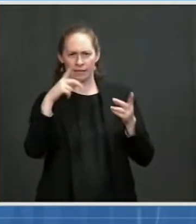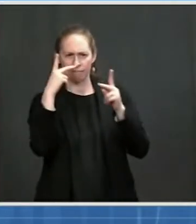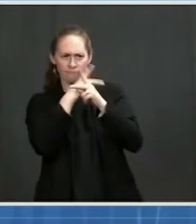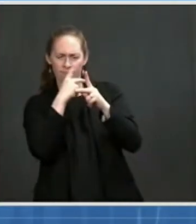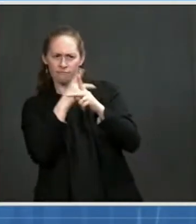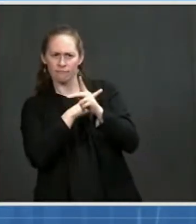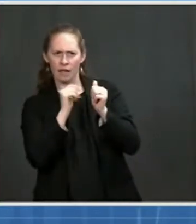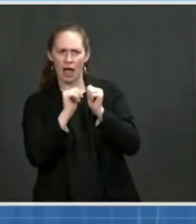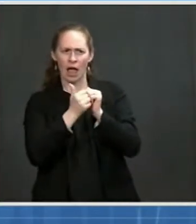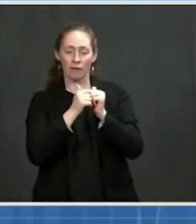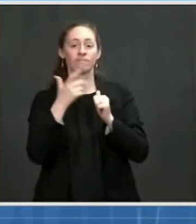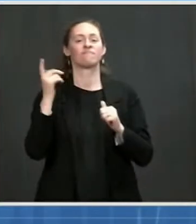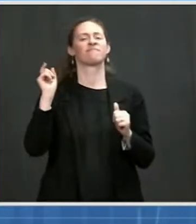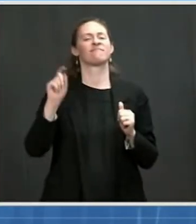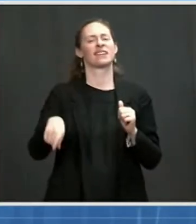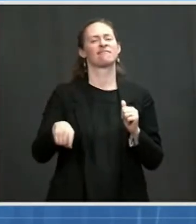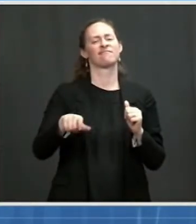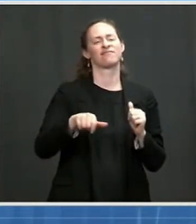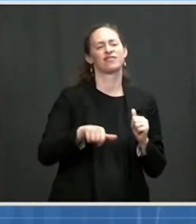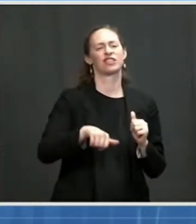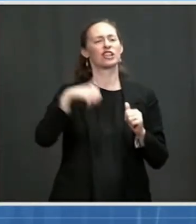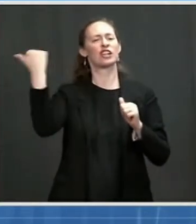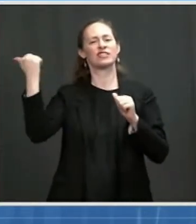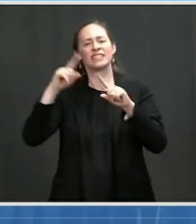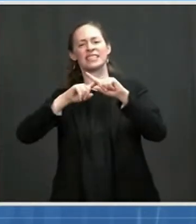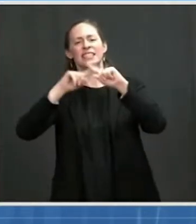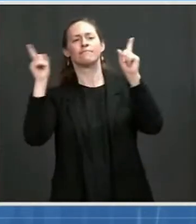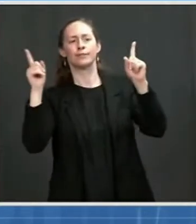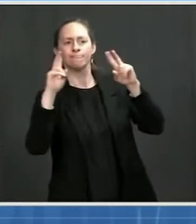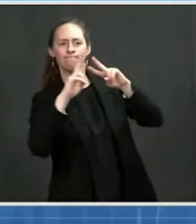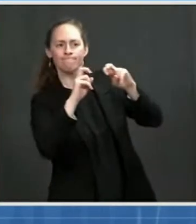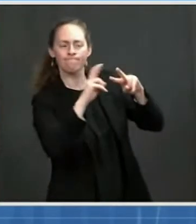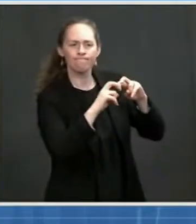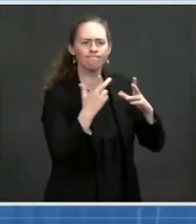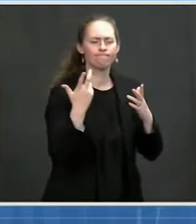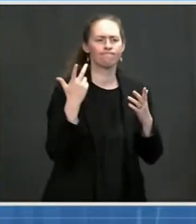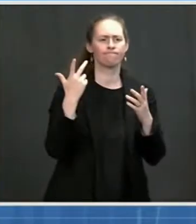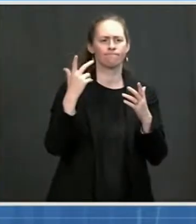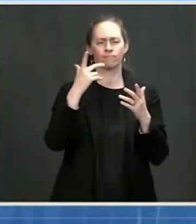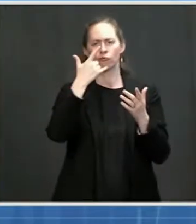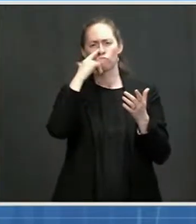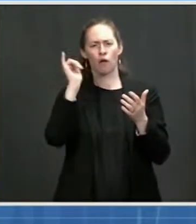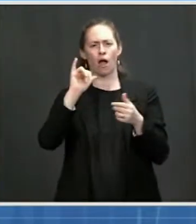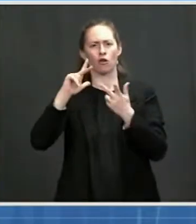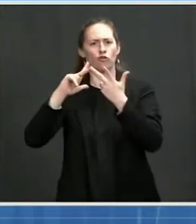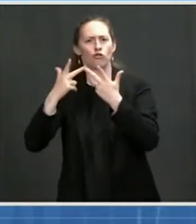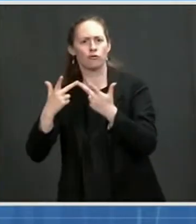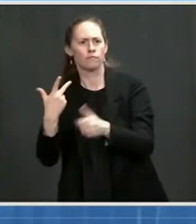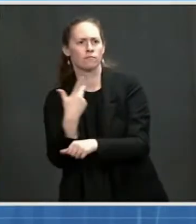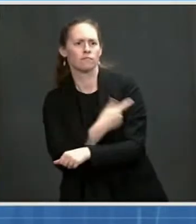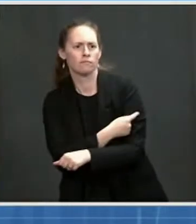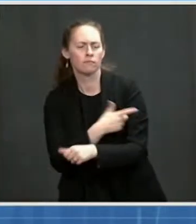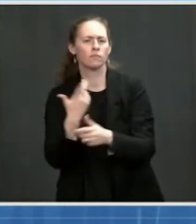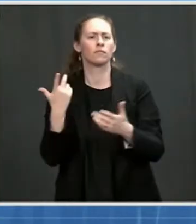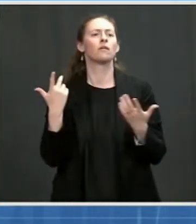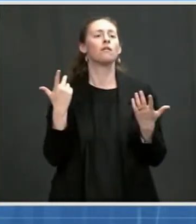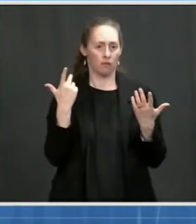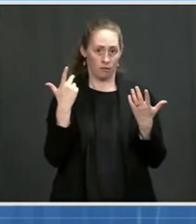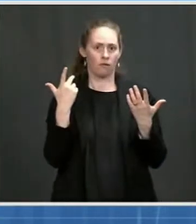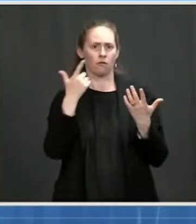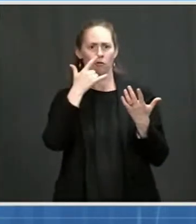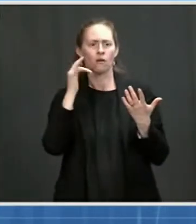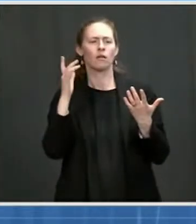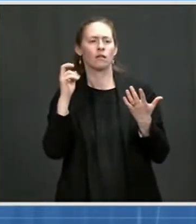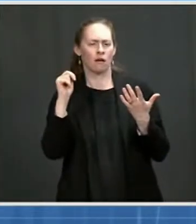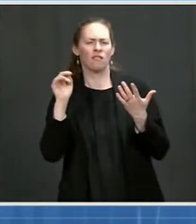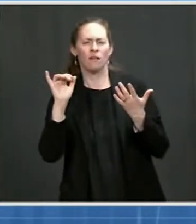now looking at what the effect of the booster dose would be. Namely, how high would it bring it up? At what